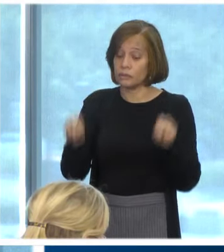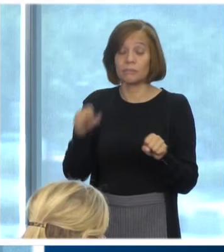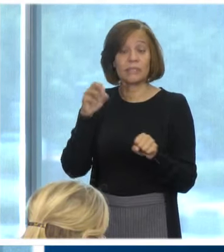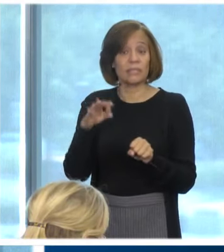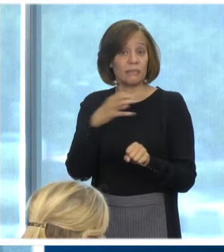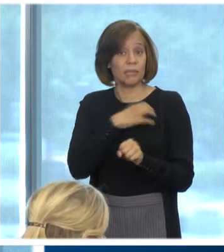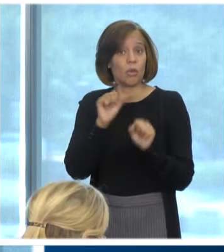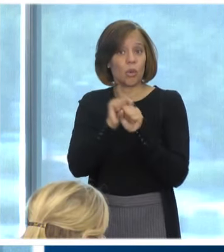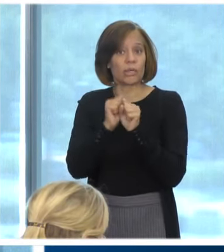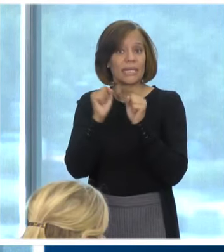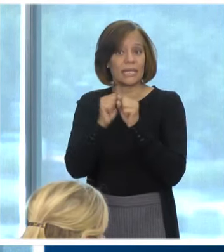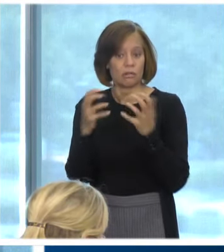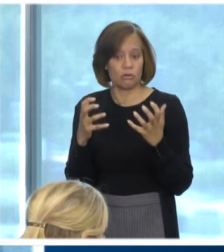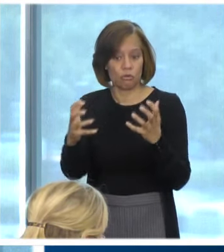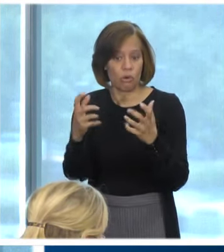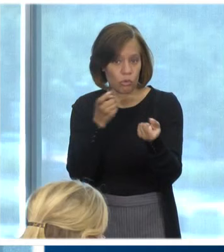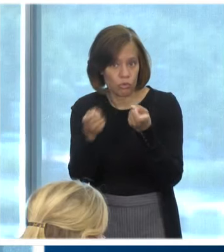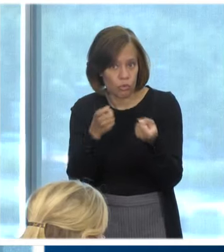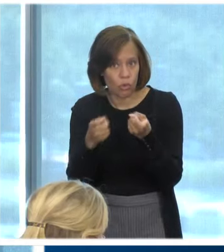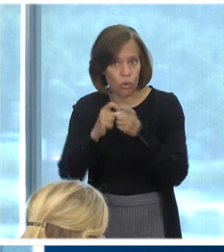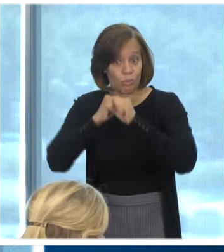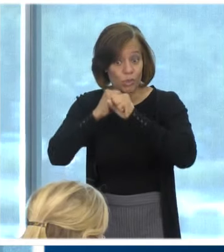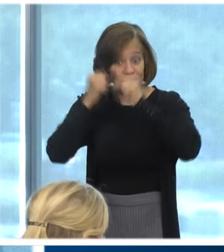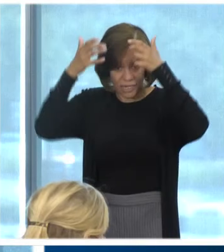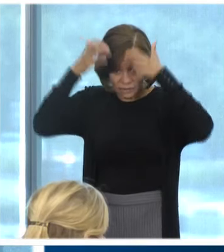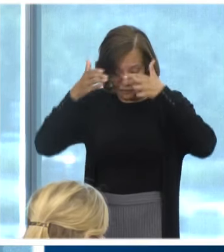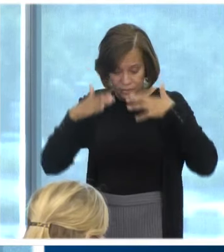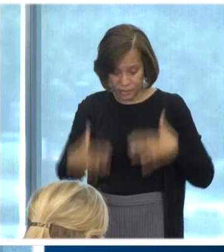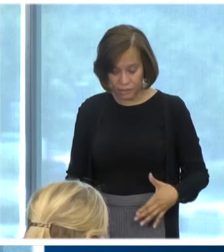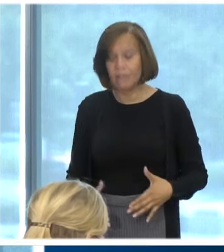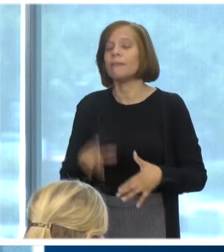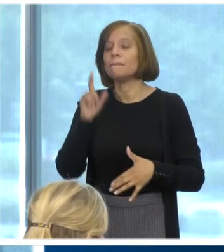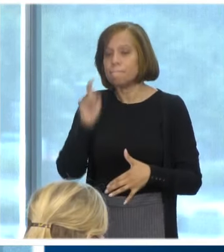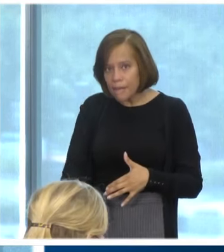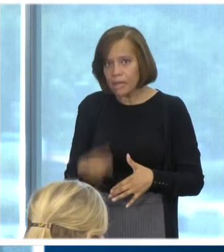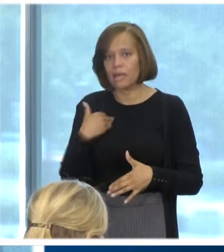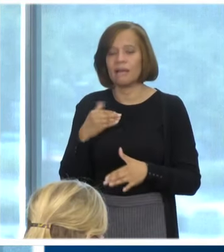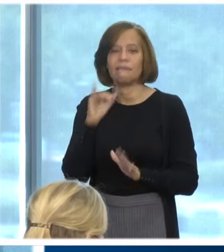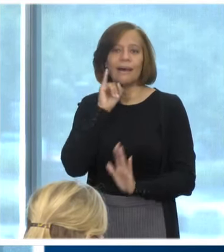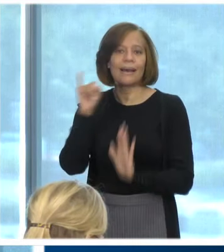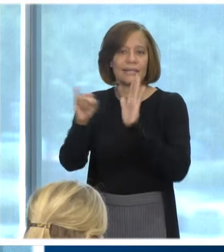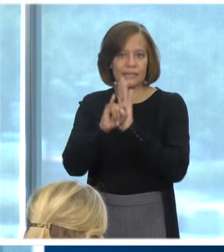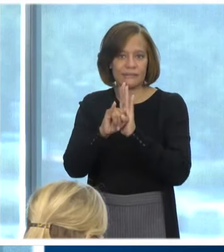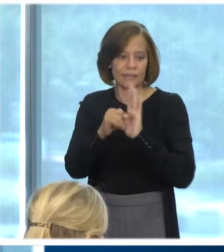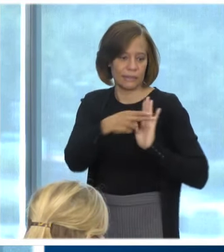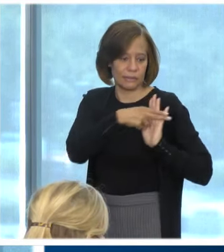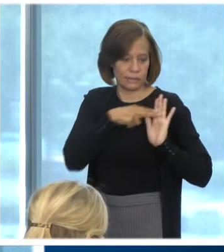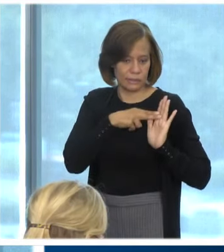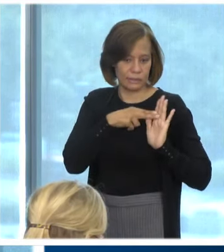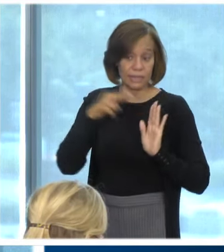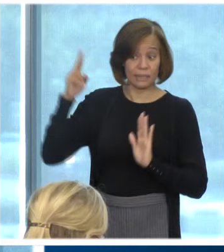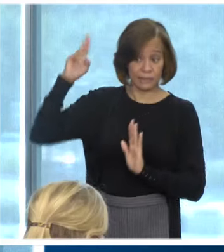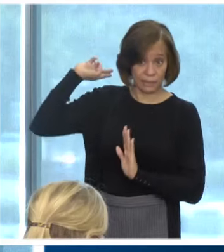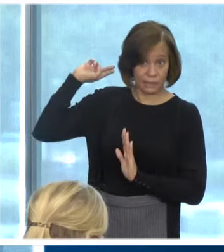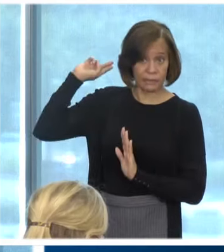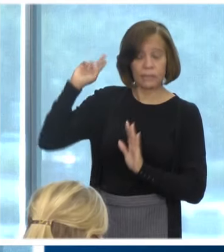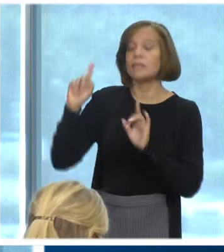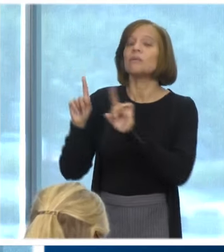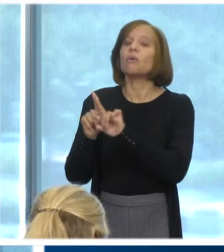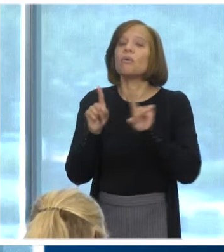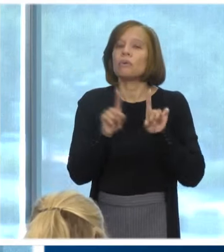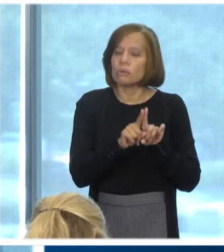control protective gear have highly visible identification on the front and back of their outermost garments, as well as methods